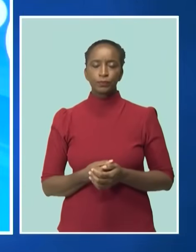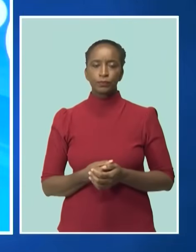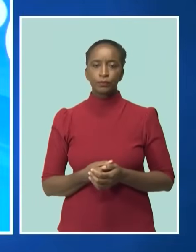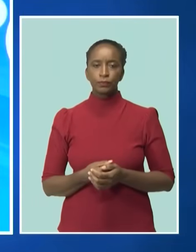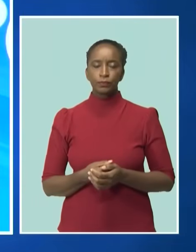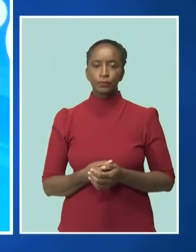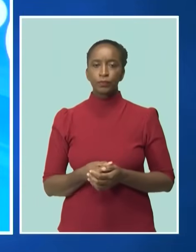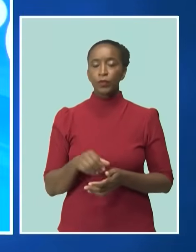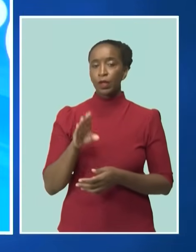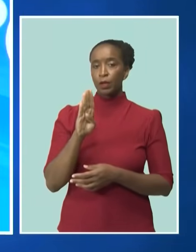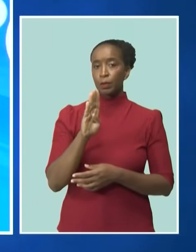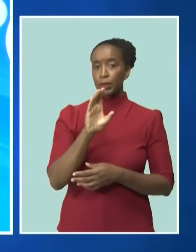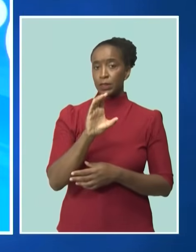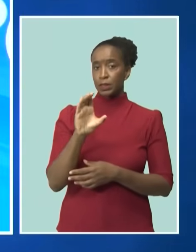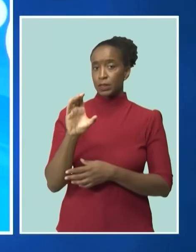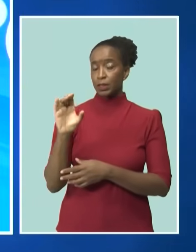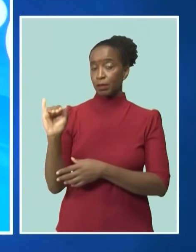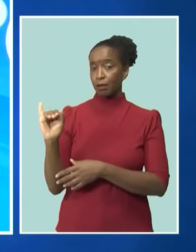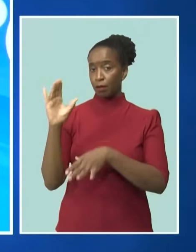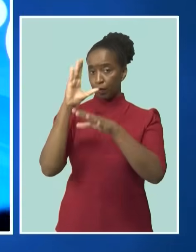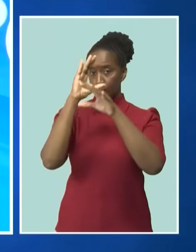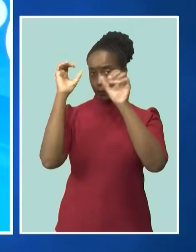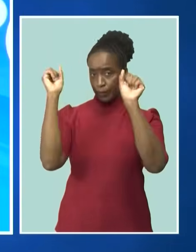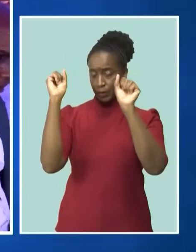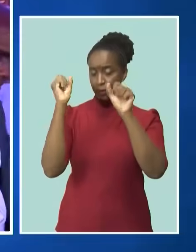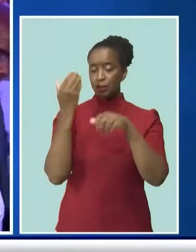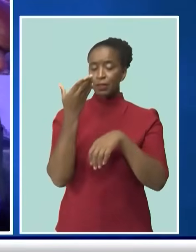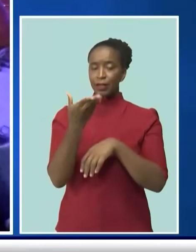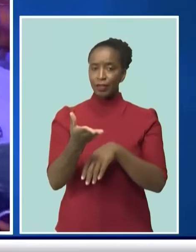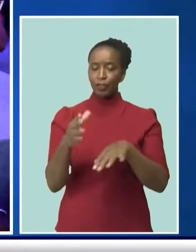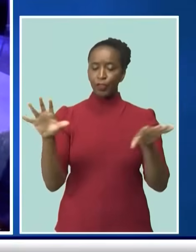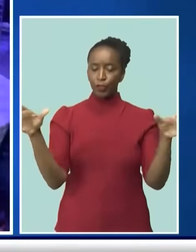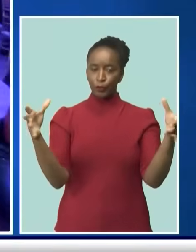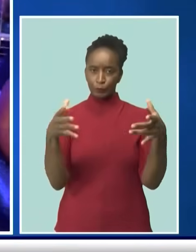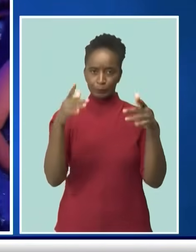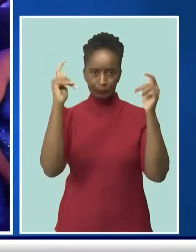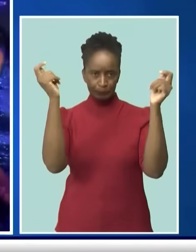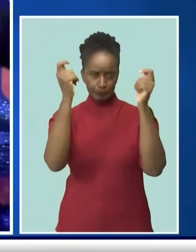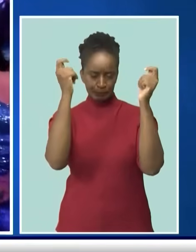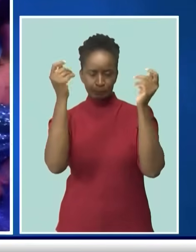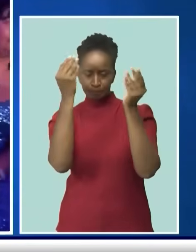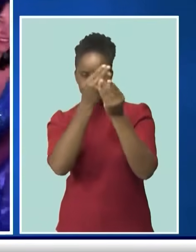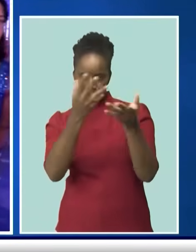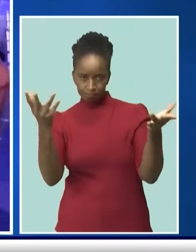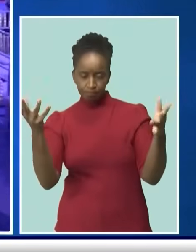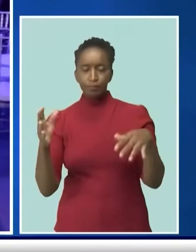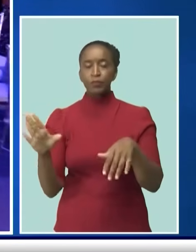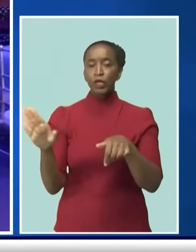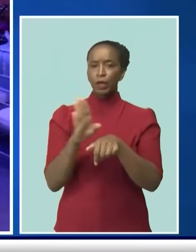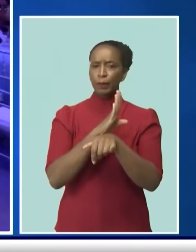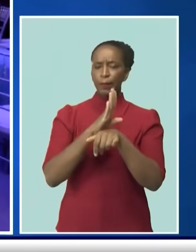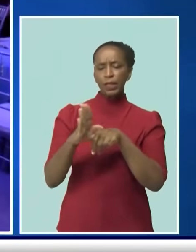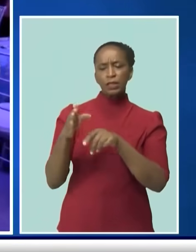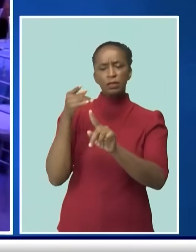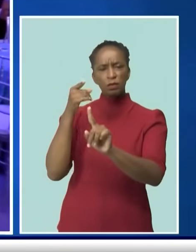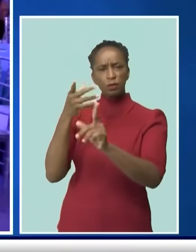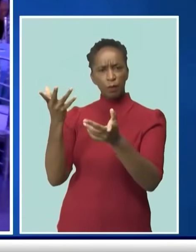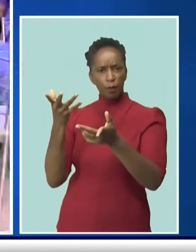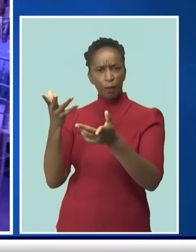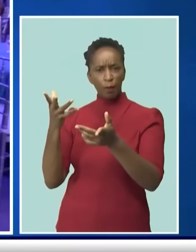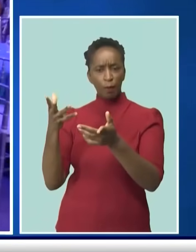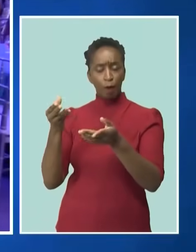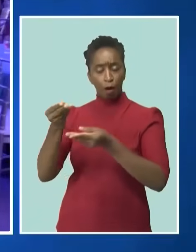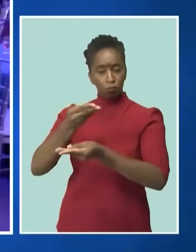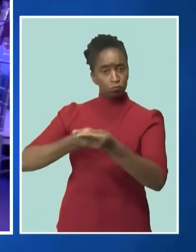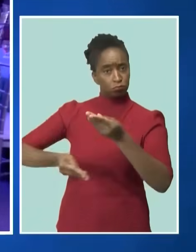The BCCI President Paul Innes told the awards dinner, commerce is not only about trade, but also about transformation. He emphasized